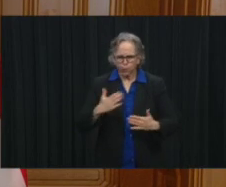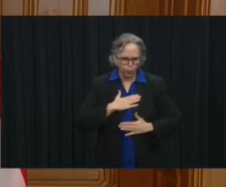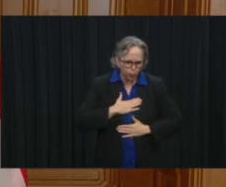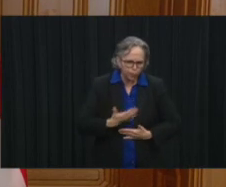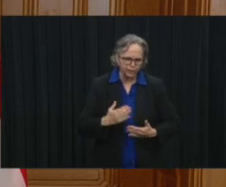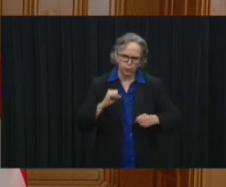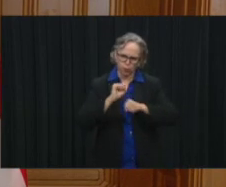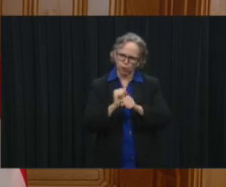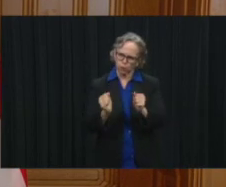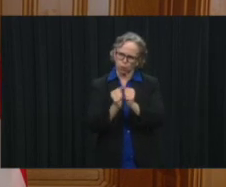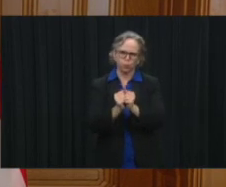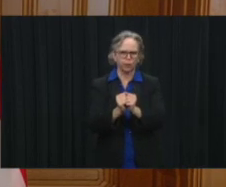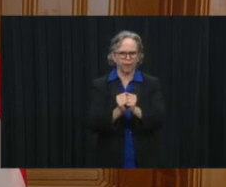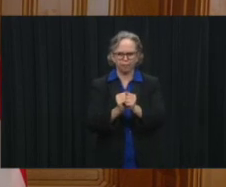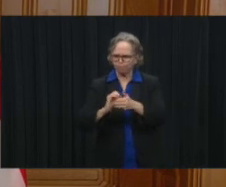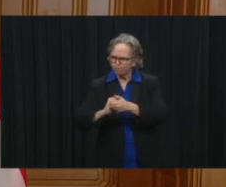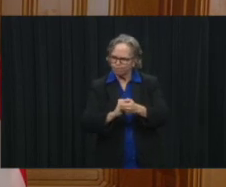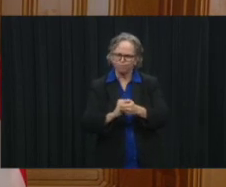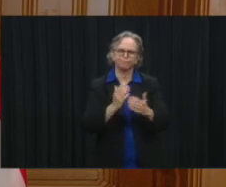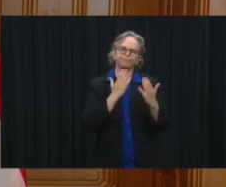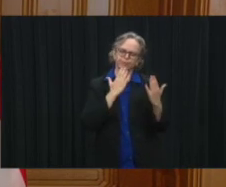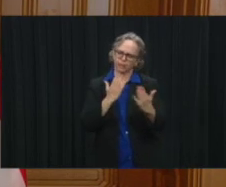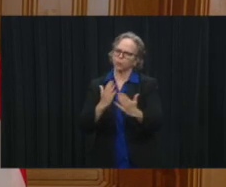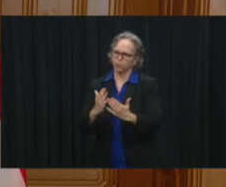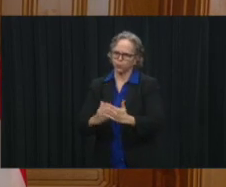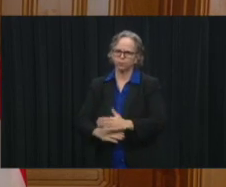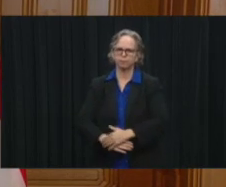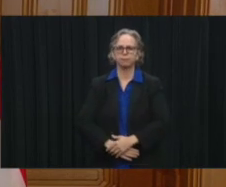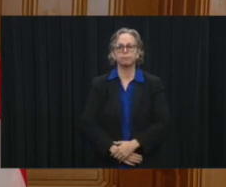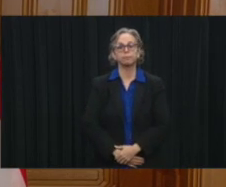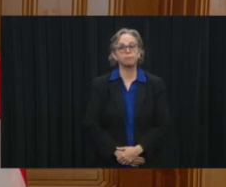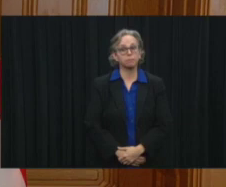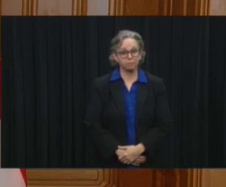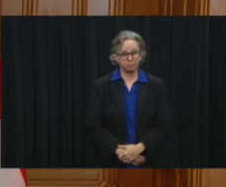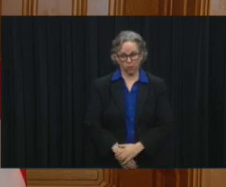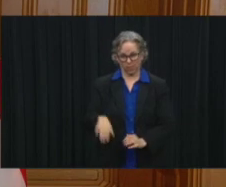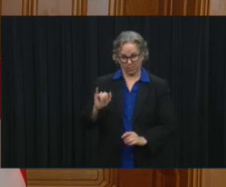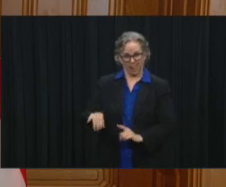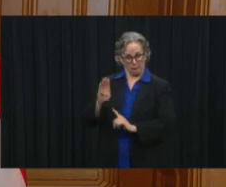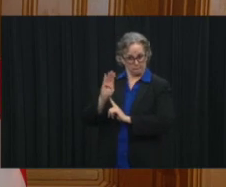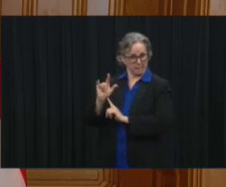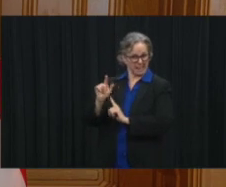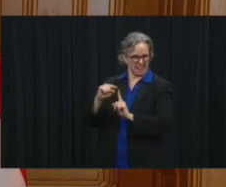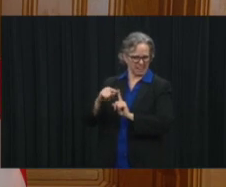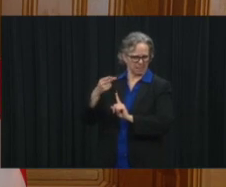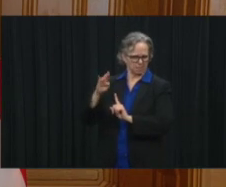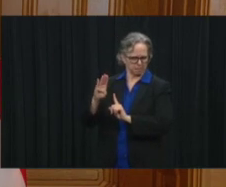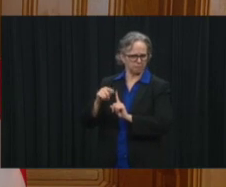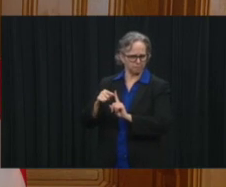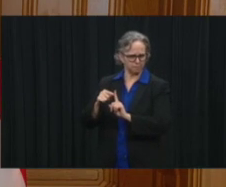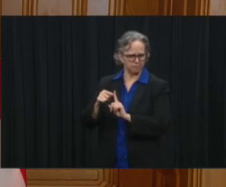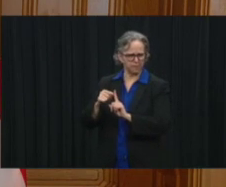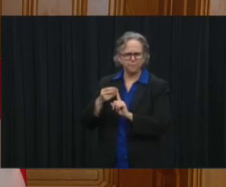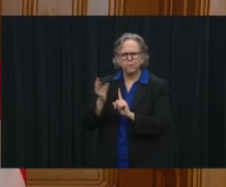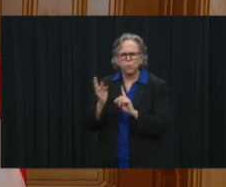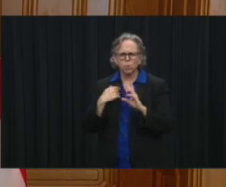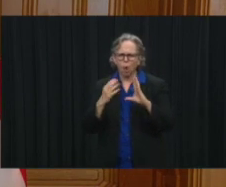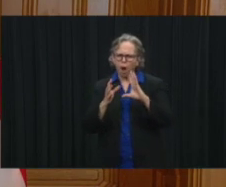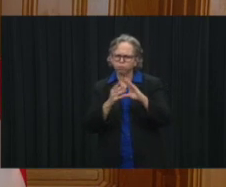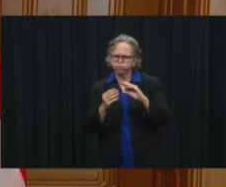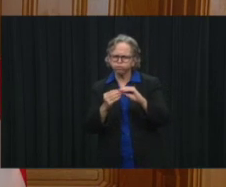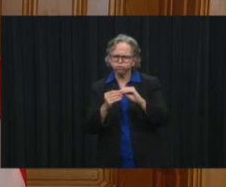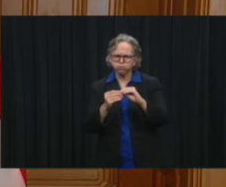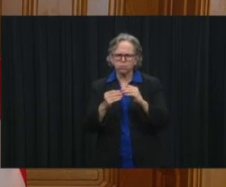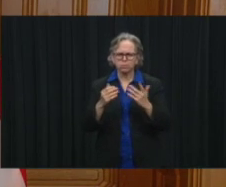This bill does a number of things, but let me just kind of highlight for those of you watching today things that I think will